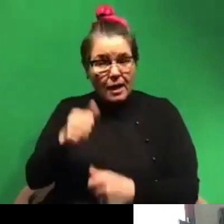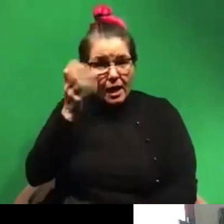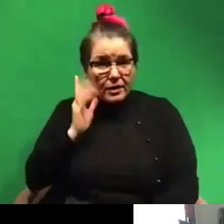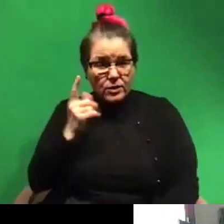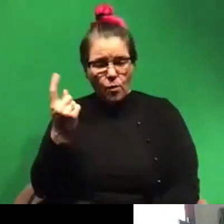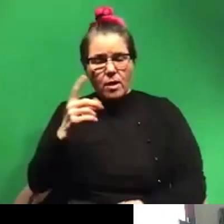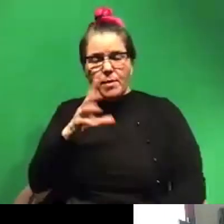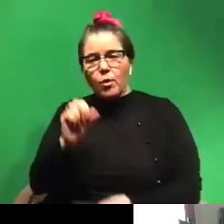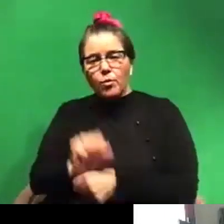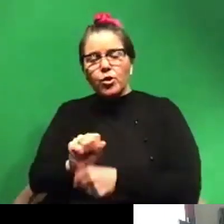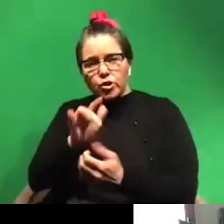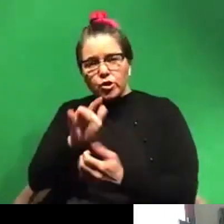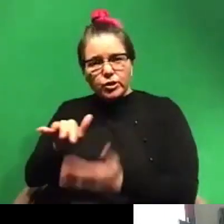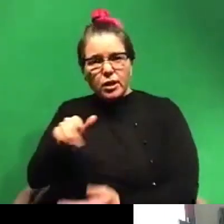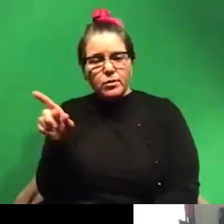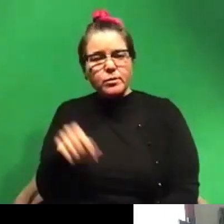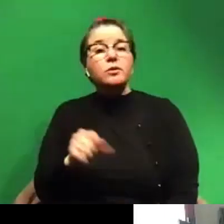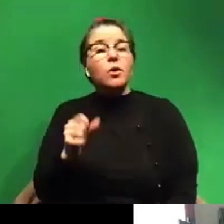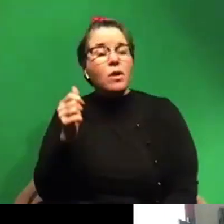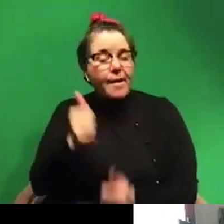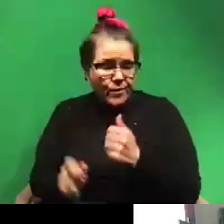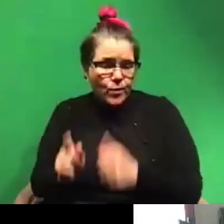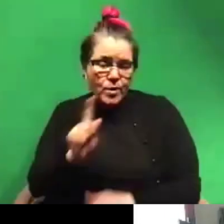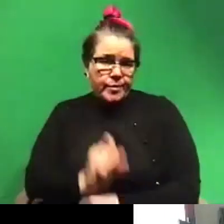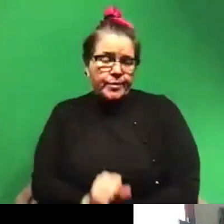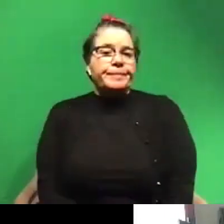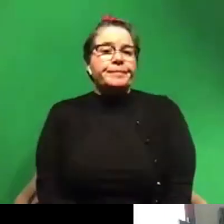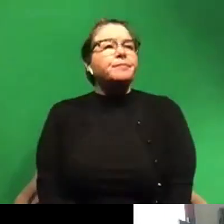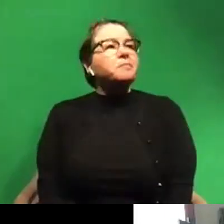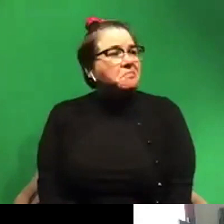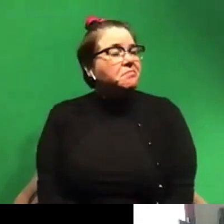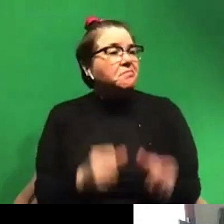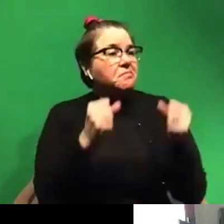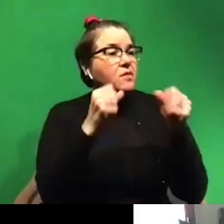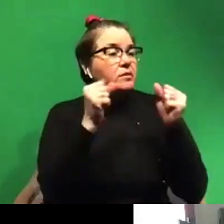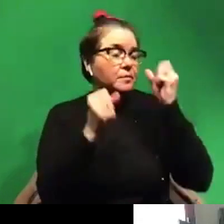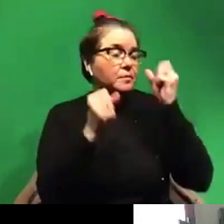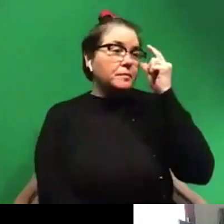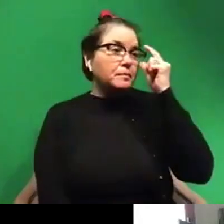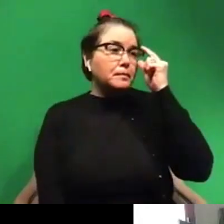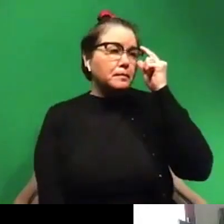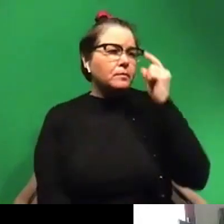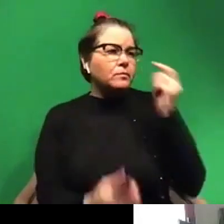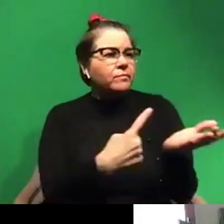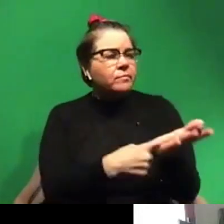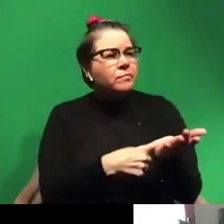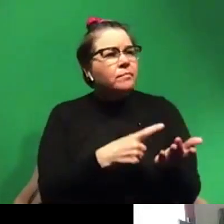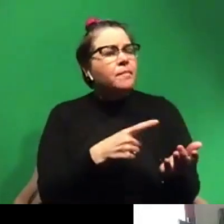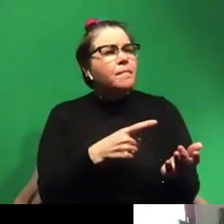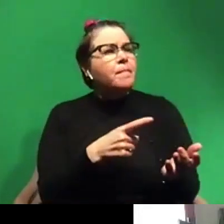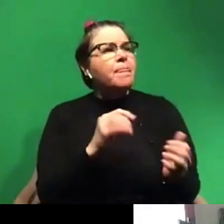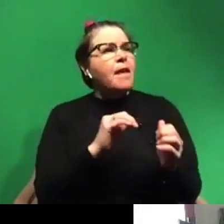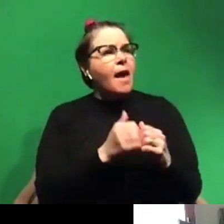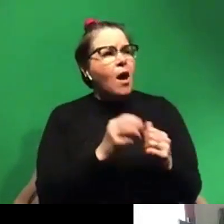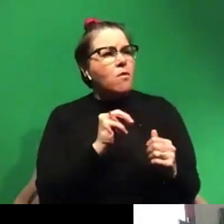studies those. So yeah, they're everywhere. Awesome. So you talked about how microbes can be helpful to